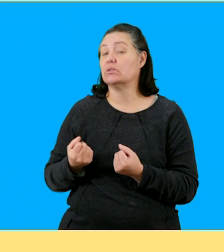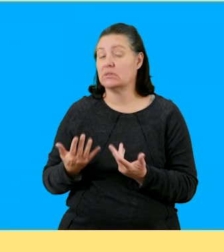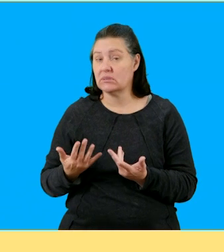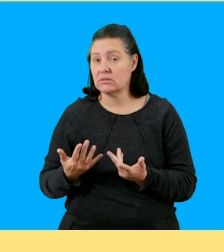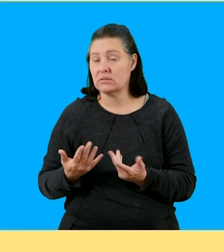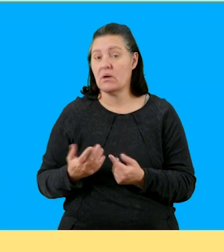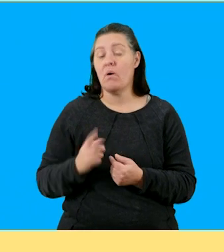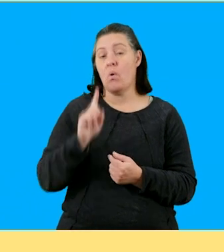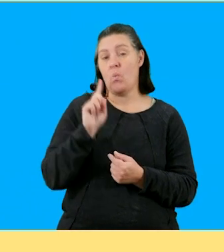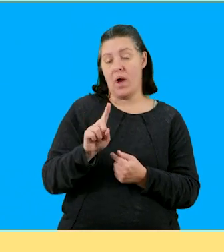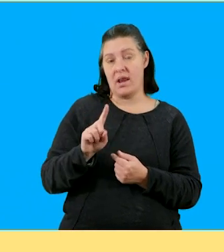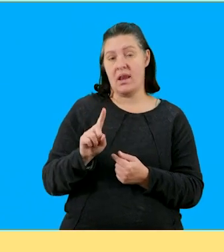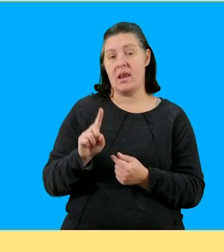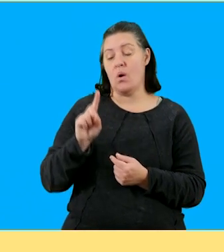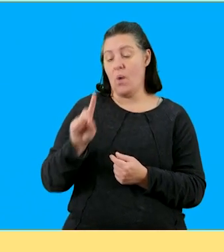is